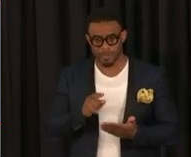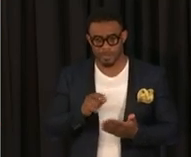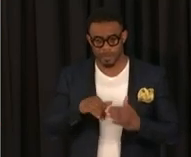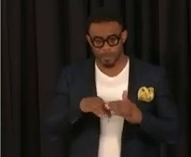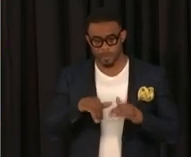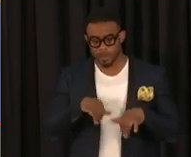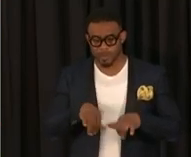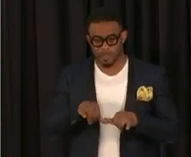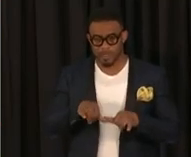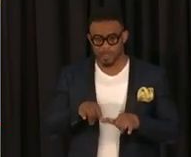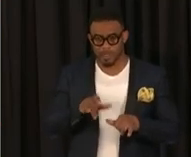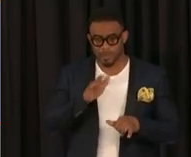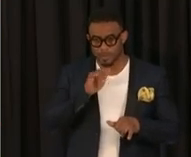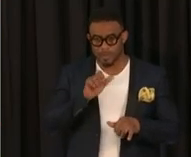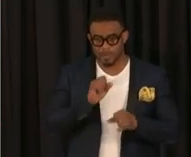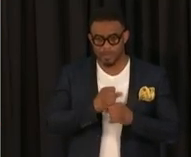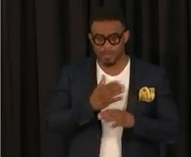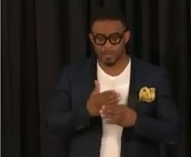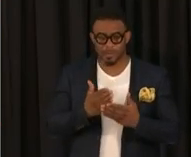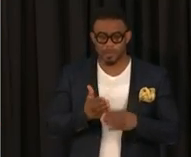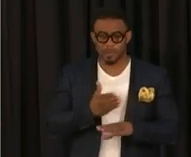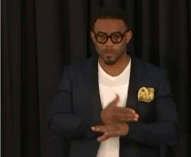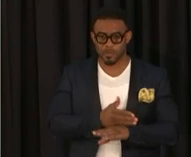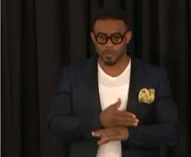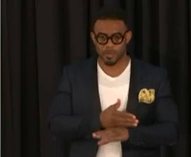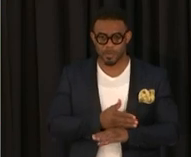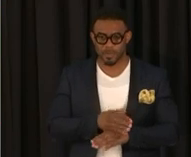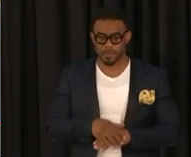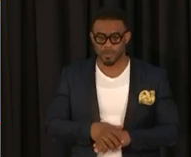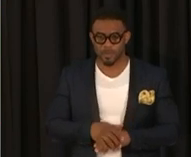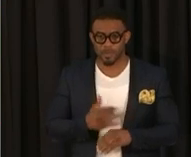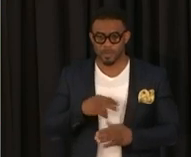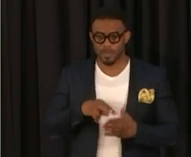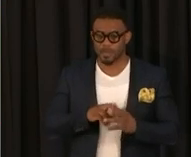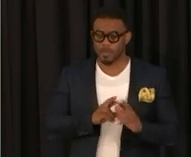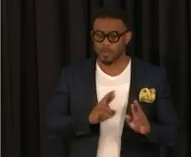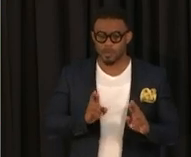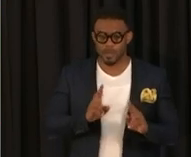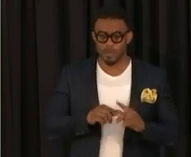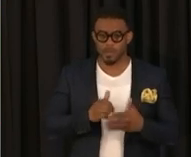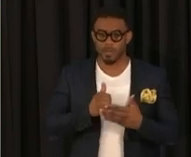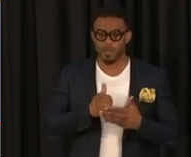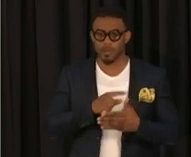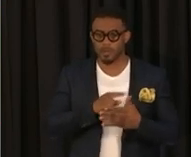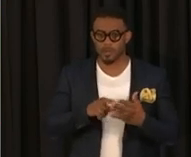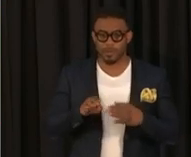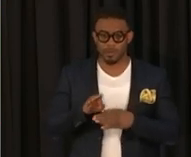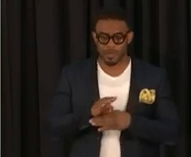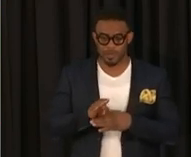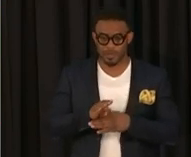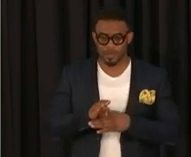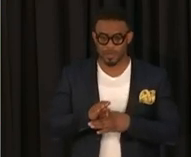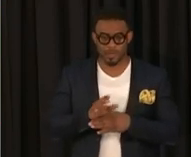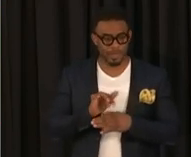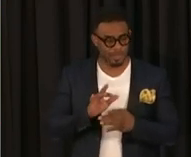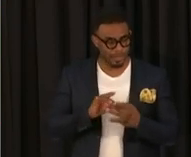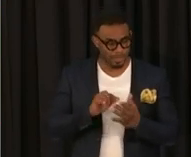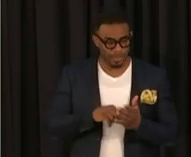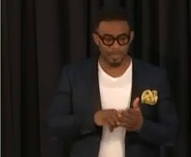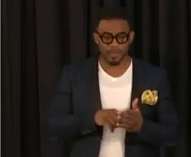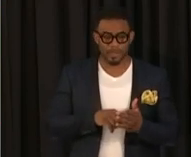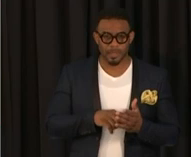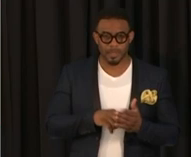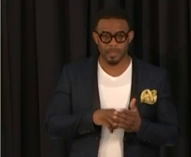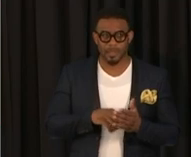they're below the standard and that they will need to make some improvements. We stand ready to help those businesses, and I should say